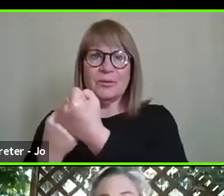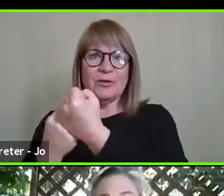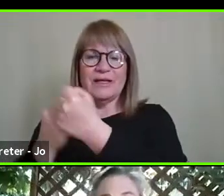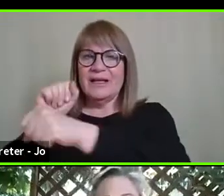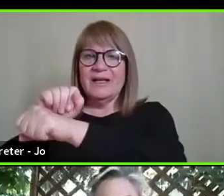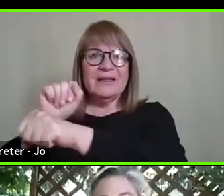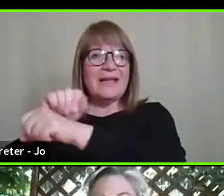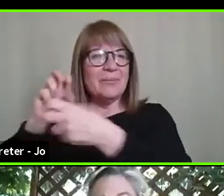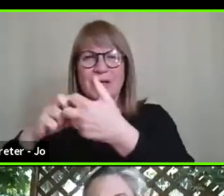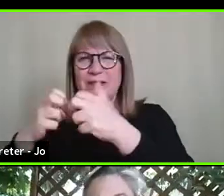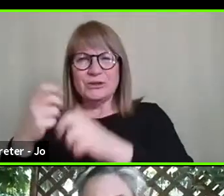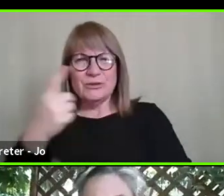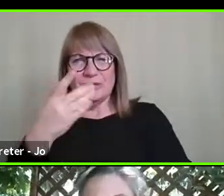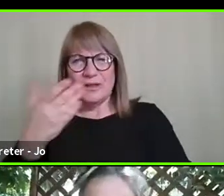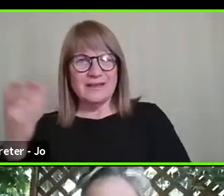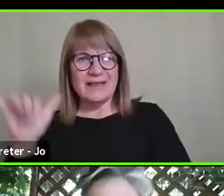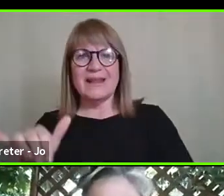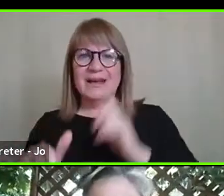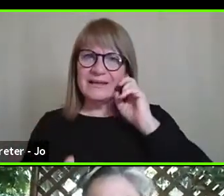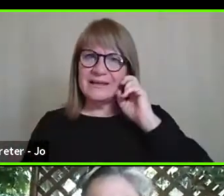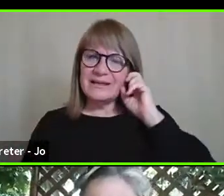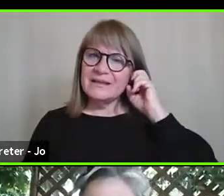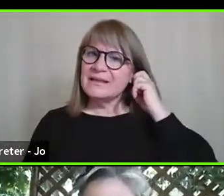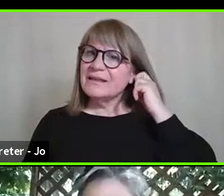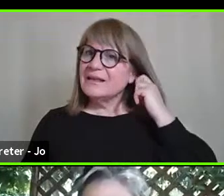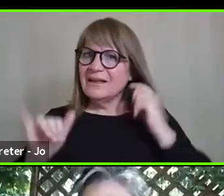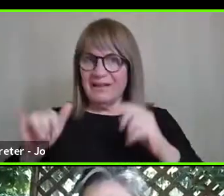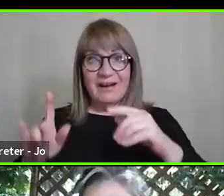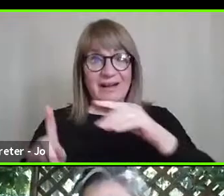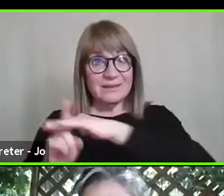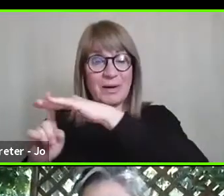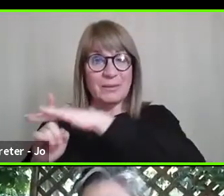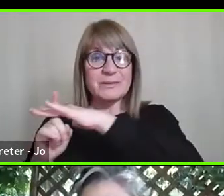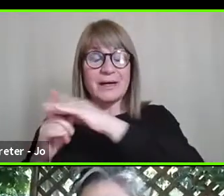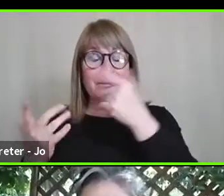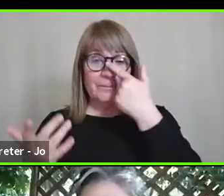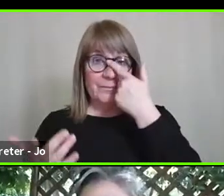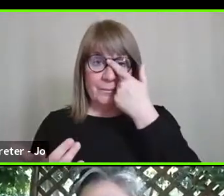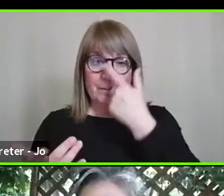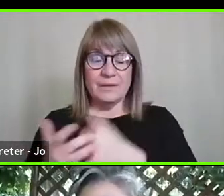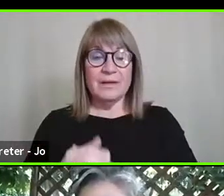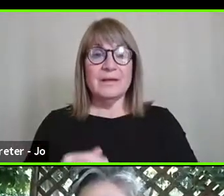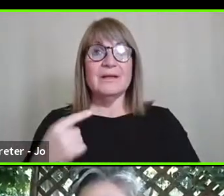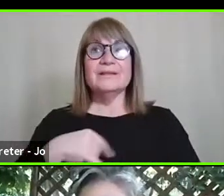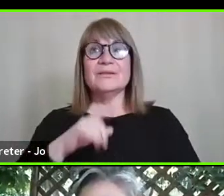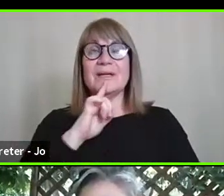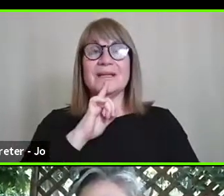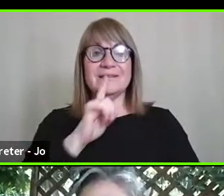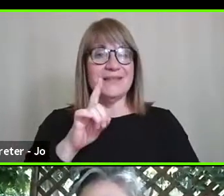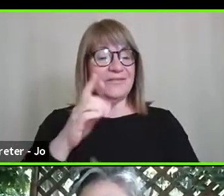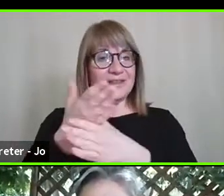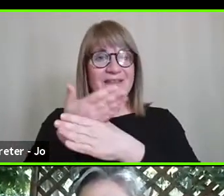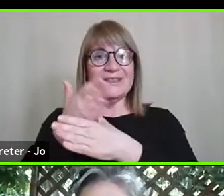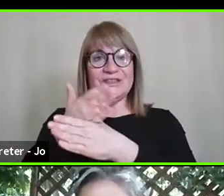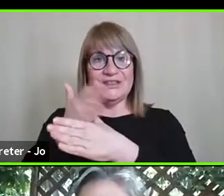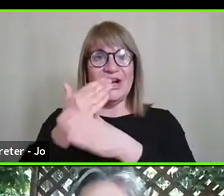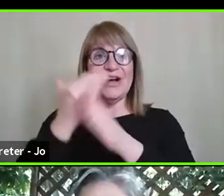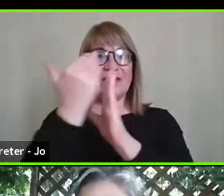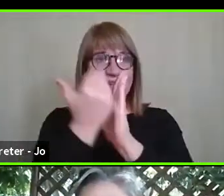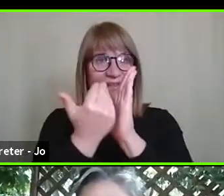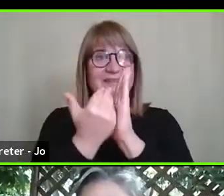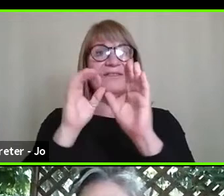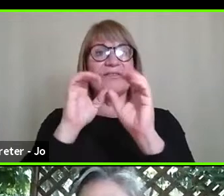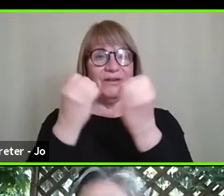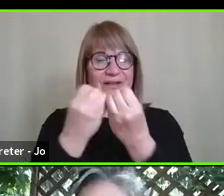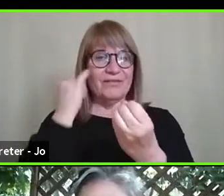issues or things like that that i know that's come that has come up um and so we can definitely share that in case anybody wants to see